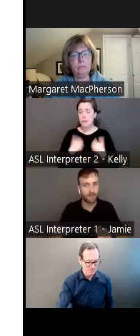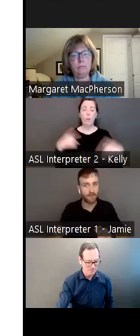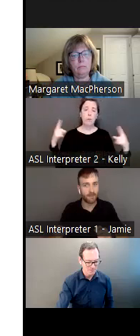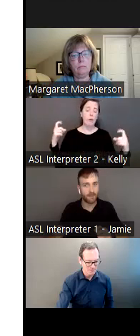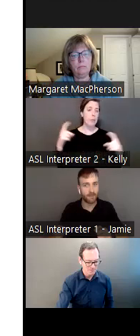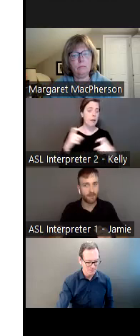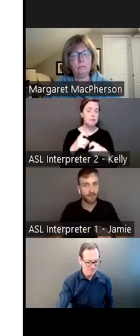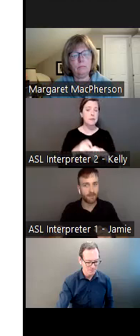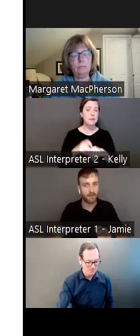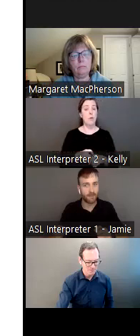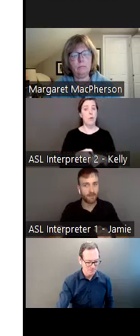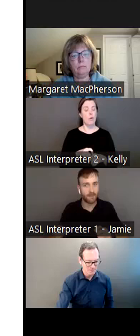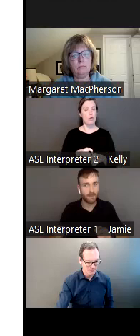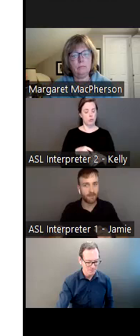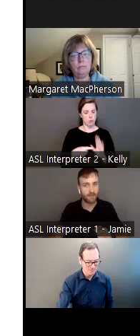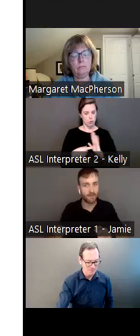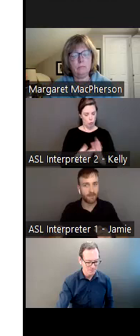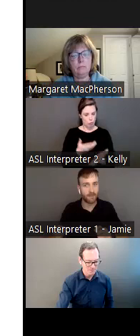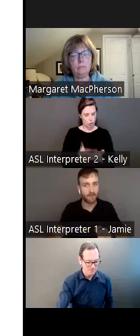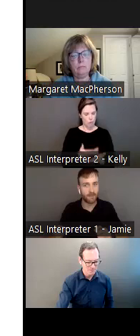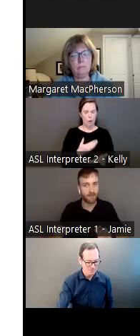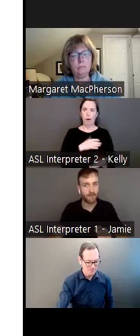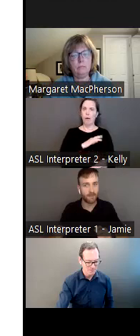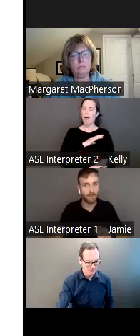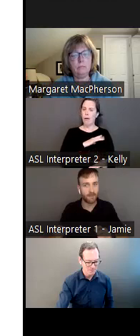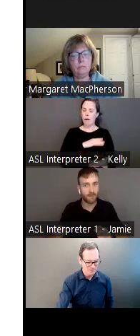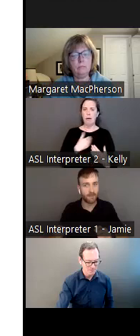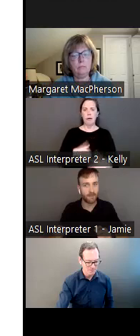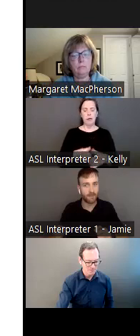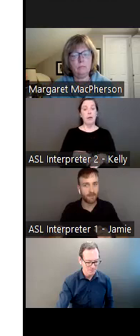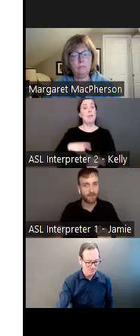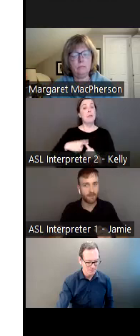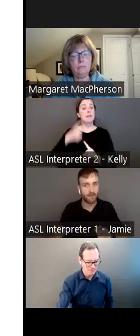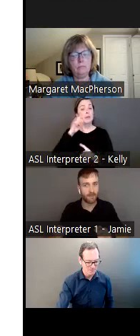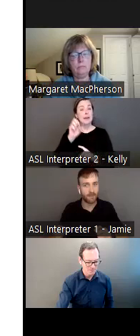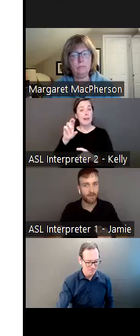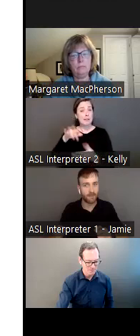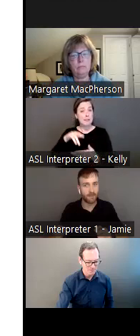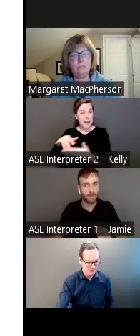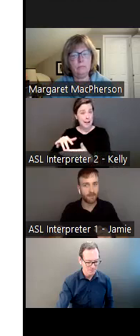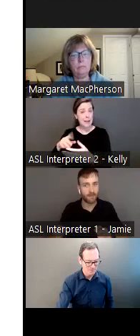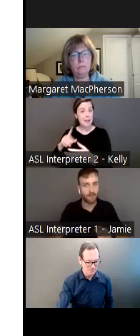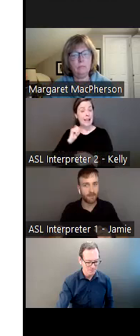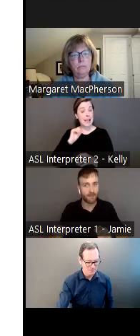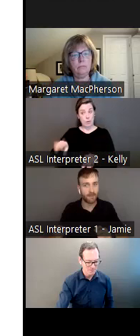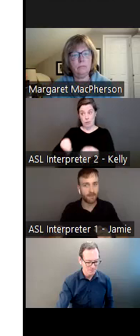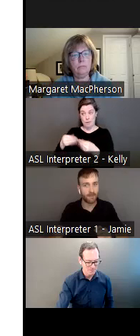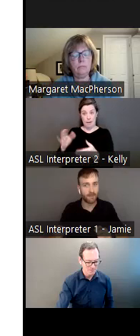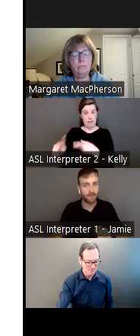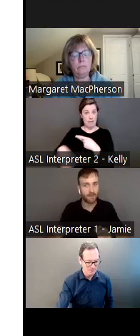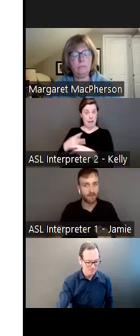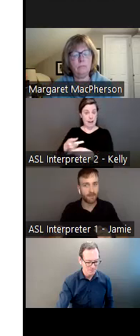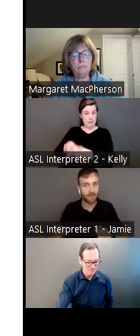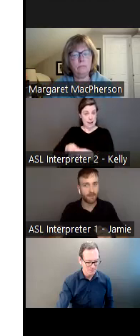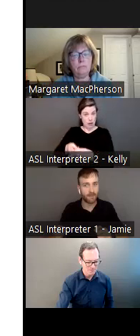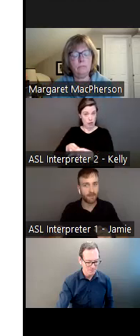cool to actually show that. And in our emergency department study, we actually showed that providing equity-oriented care in the emergency department that took up the